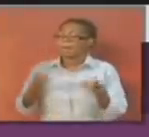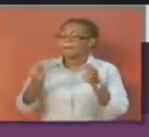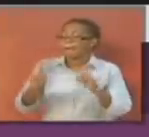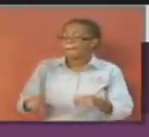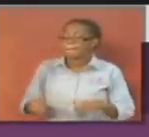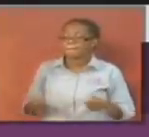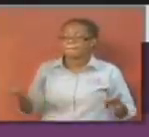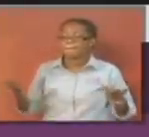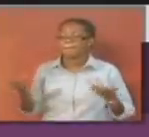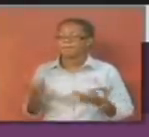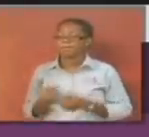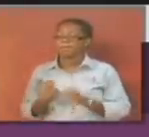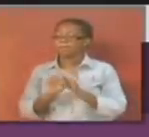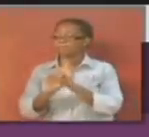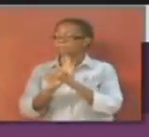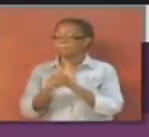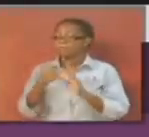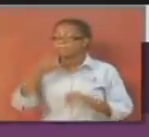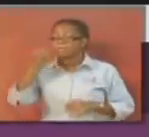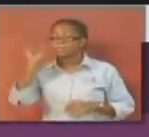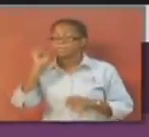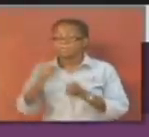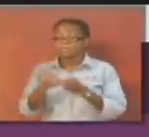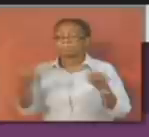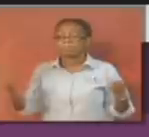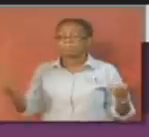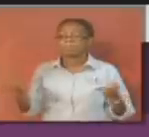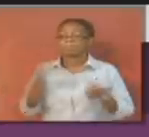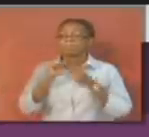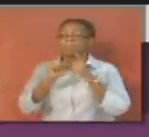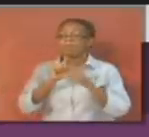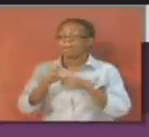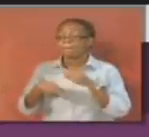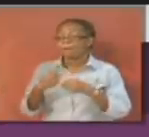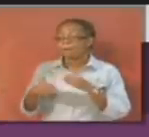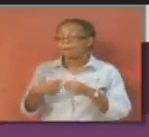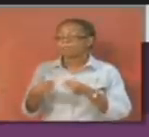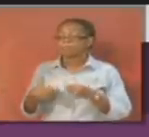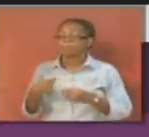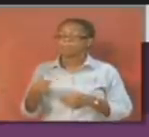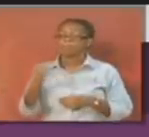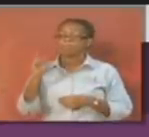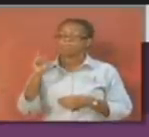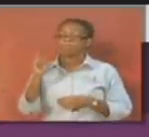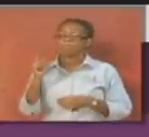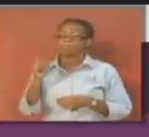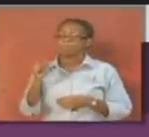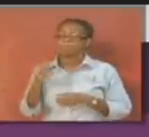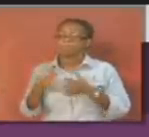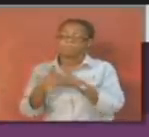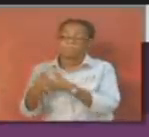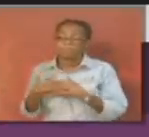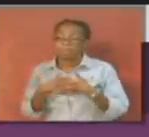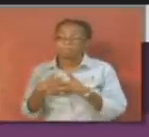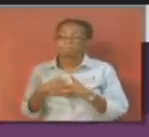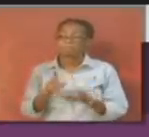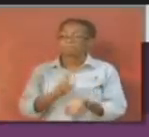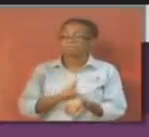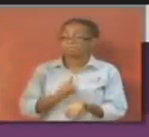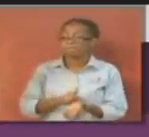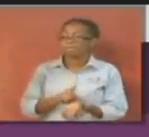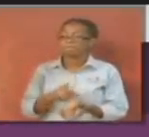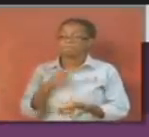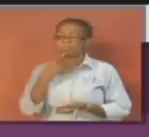a story from quoting a United States-based intensivist, Dr. Karim Razak, and he is suggesting